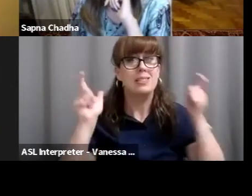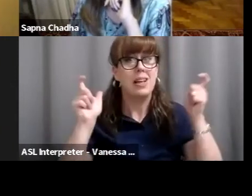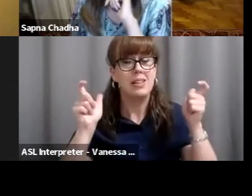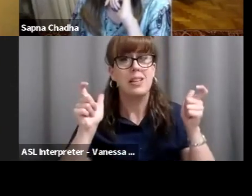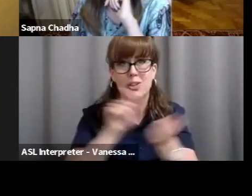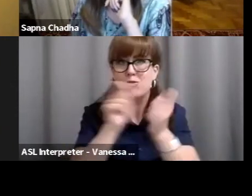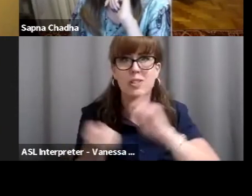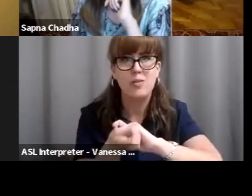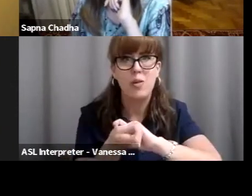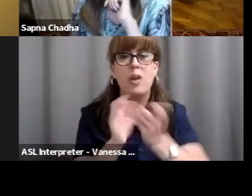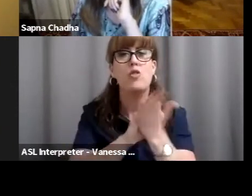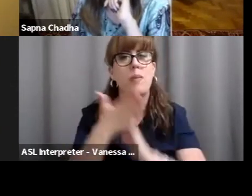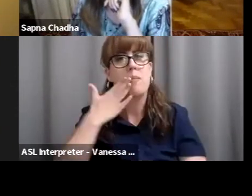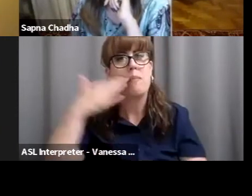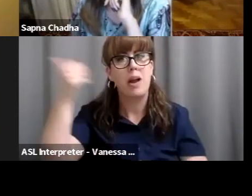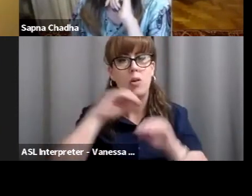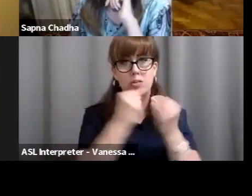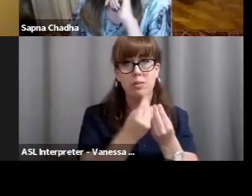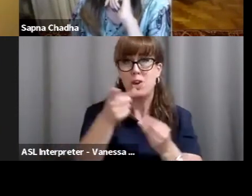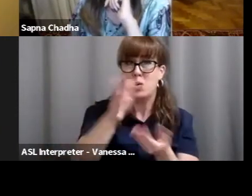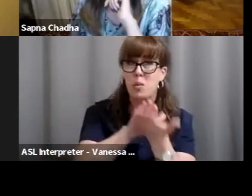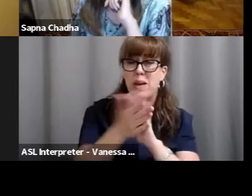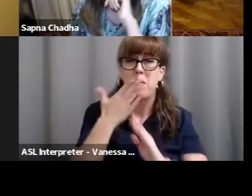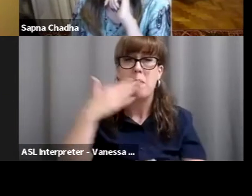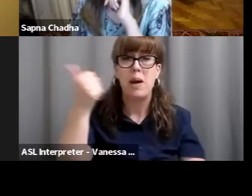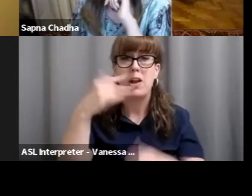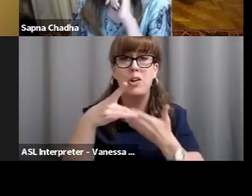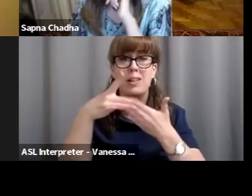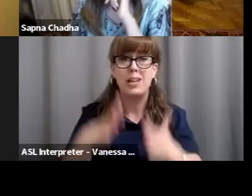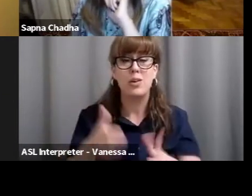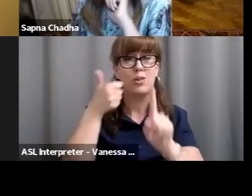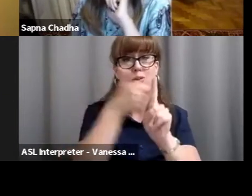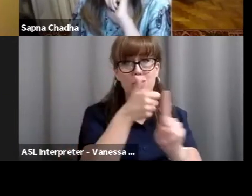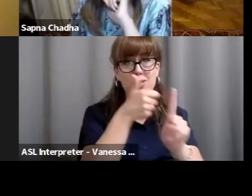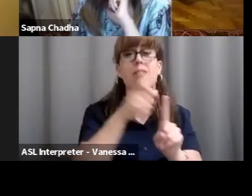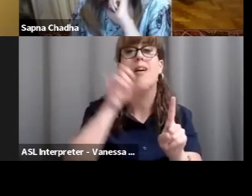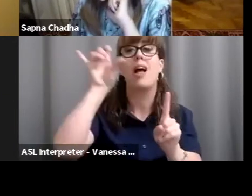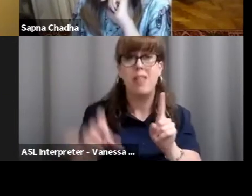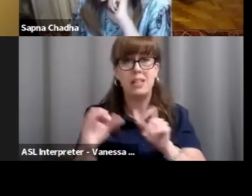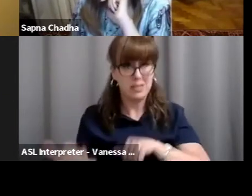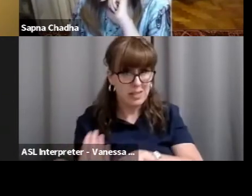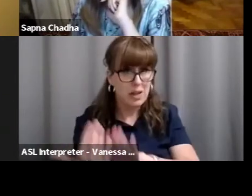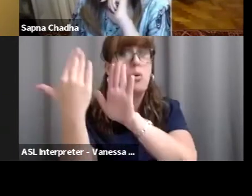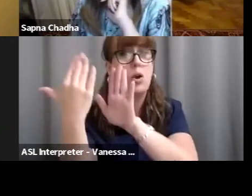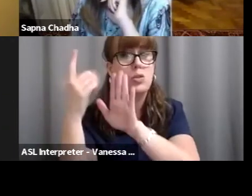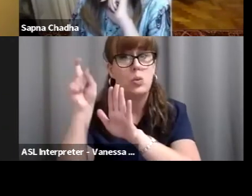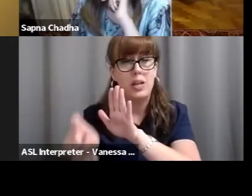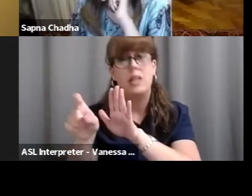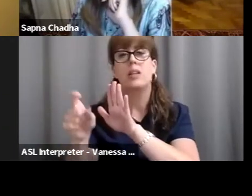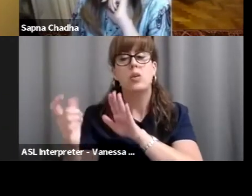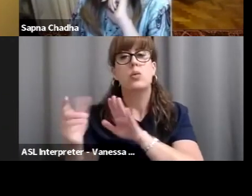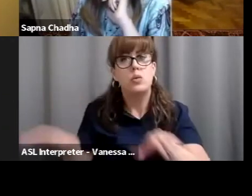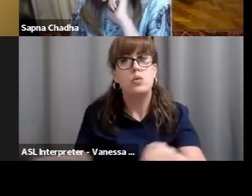organization, into a better leader yourself. I think that's the route to take, and that's the route to follow, and that's the